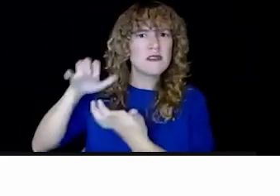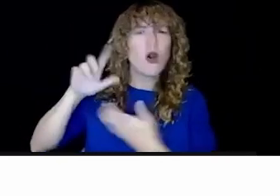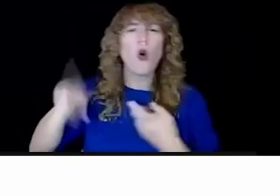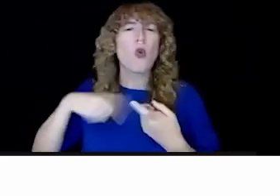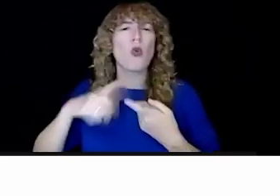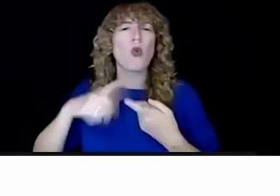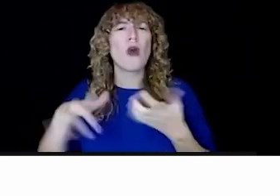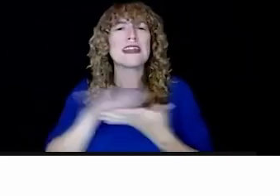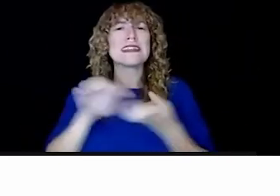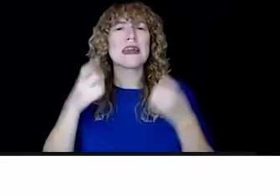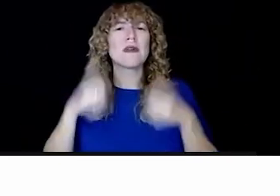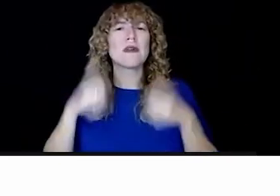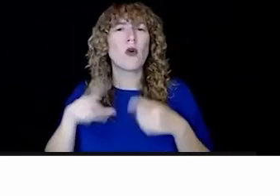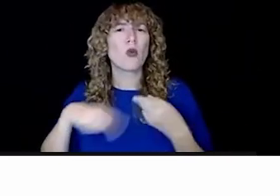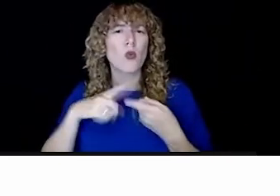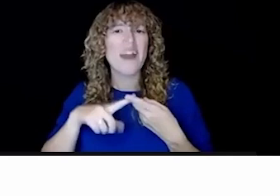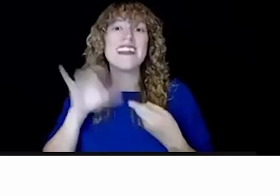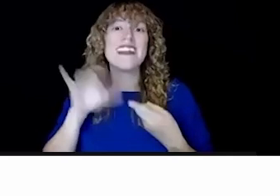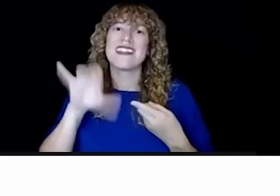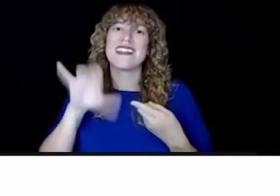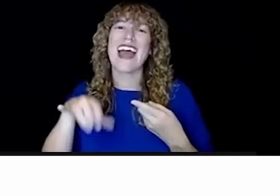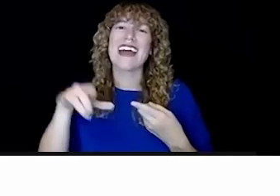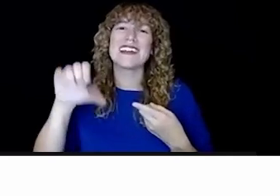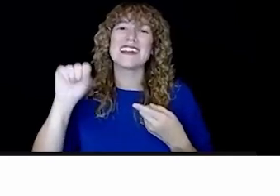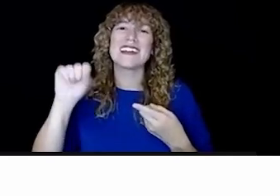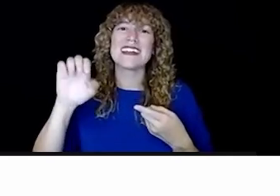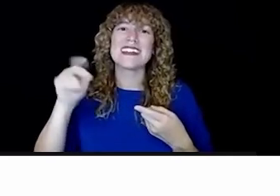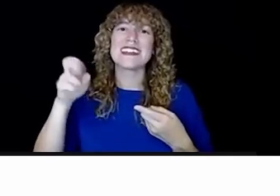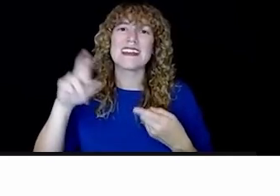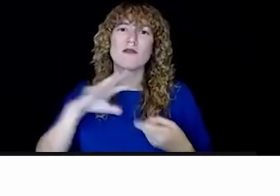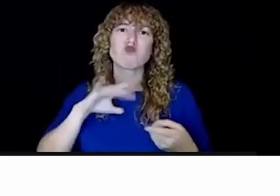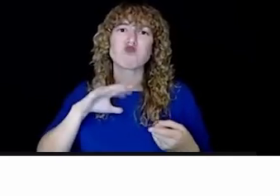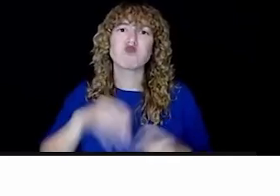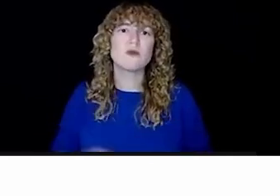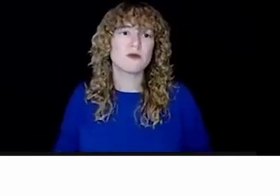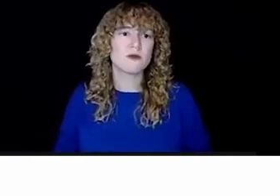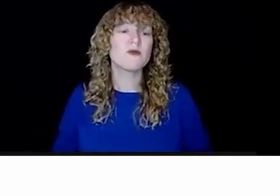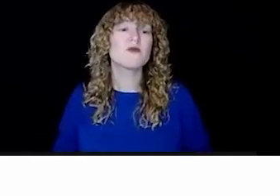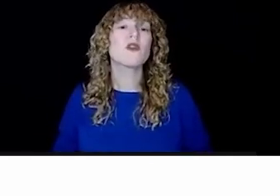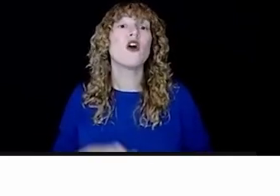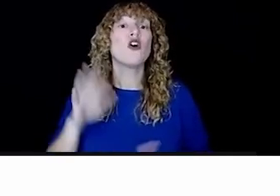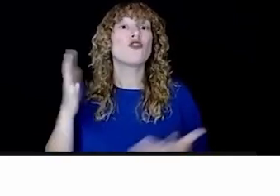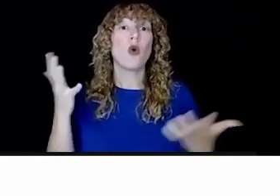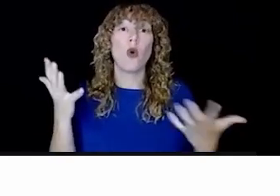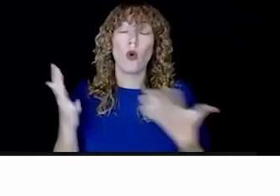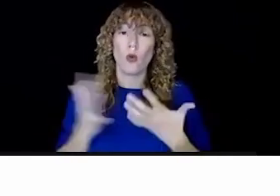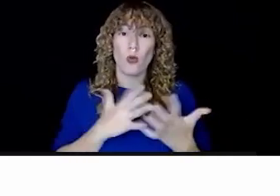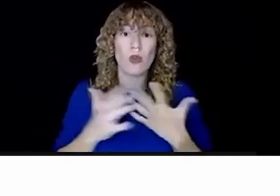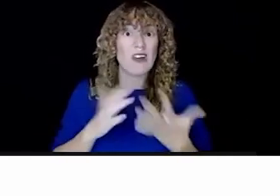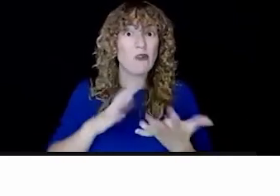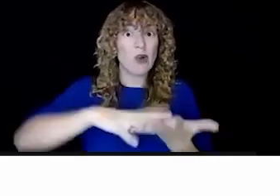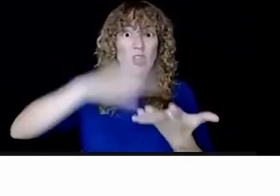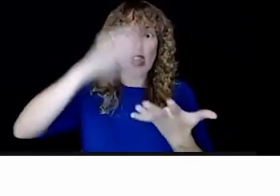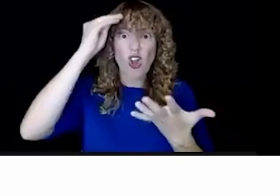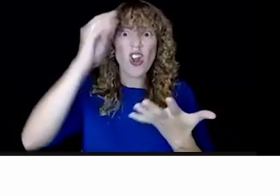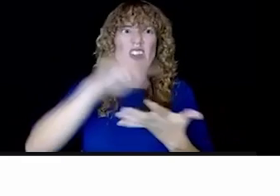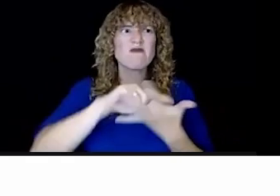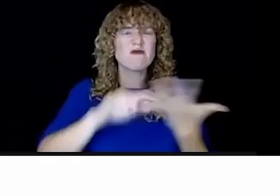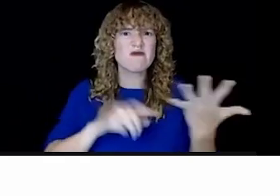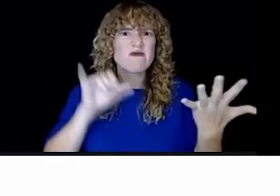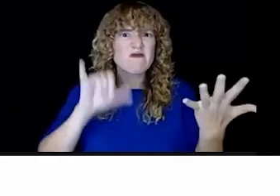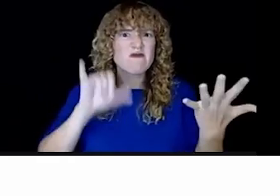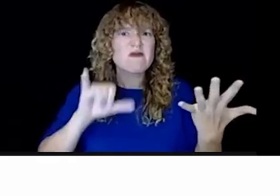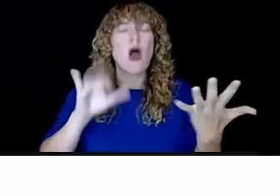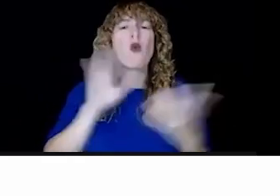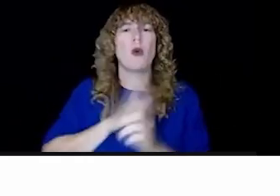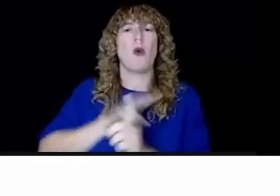From what we learn in that first part, we will apply in the second part and we'll try to develop and test